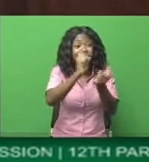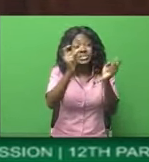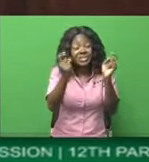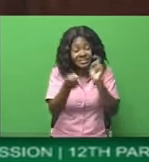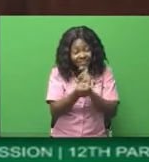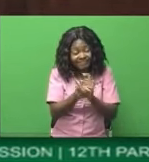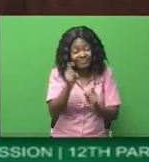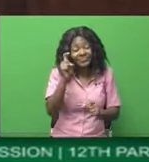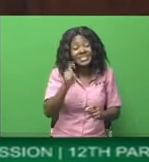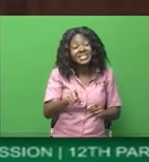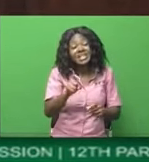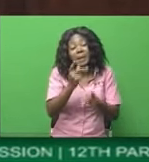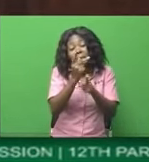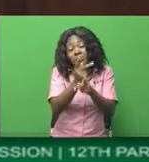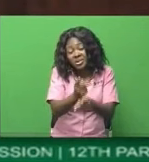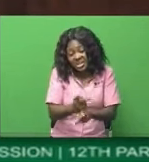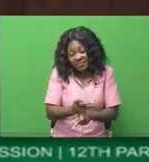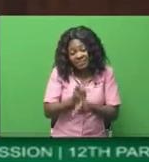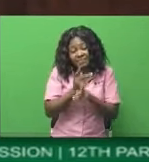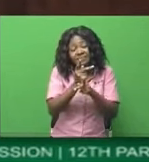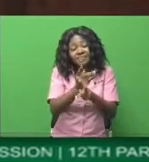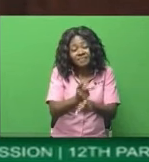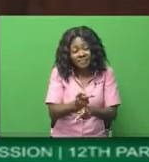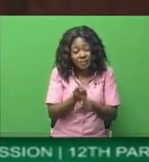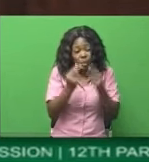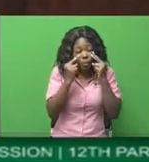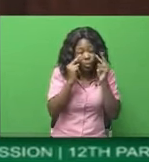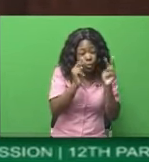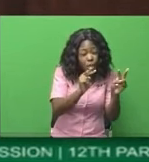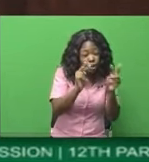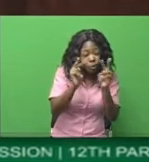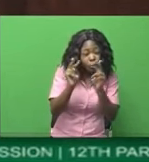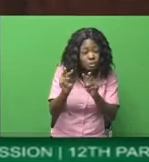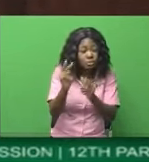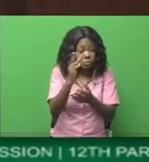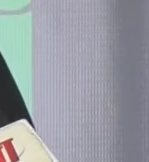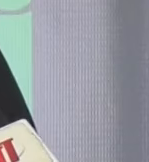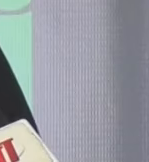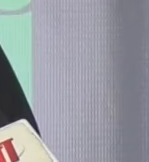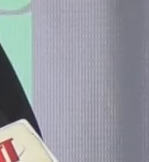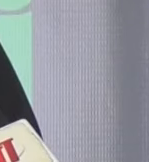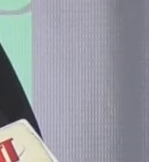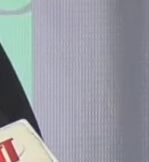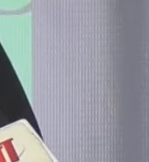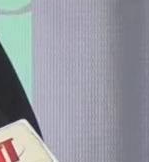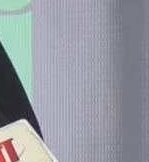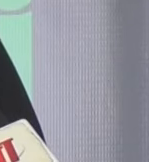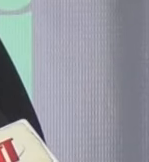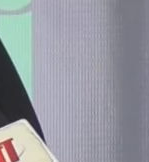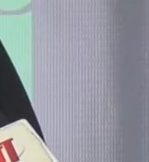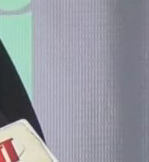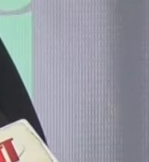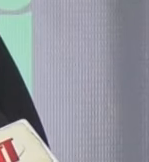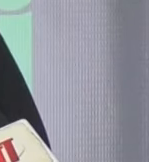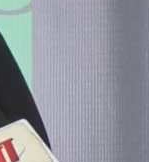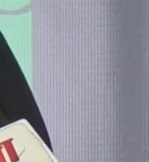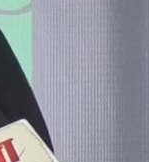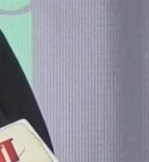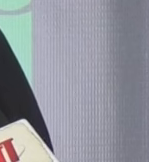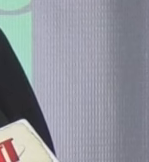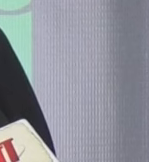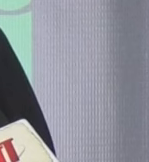who have settled wage negotiations for the 4% offer from the government. So he used it to coerce